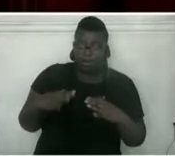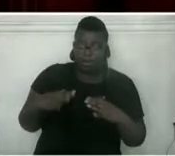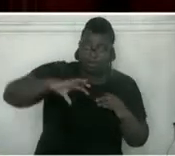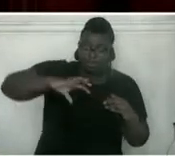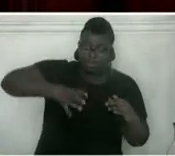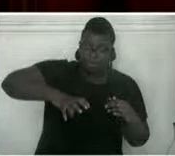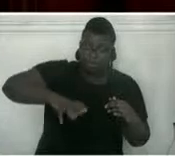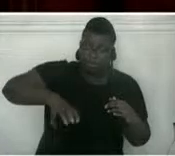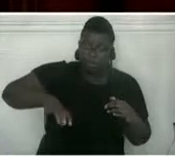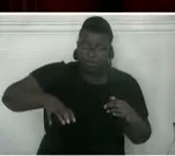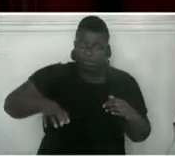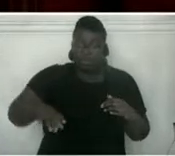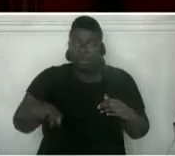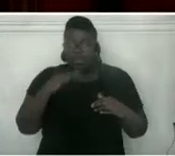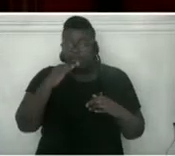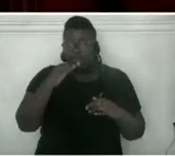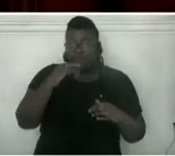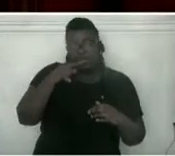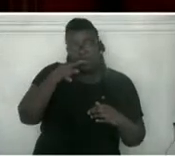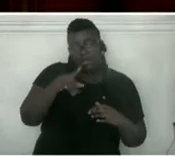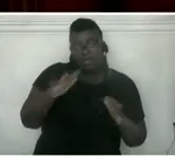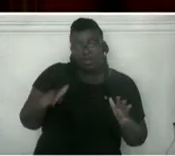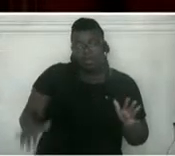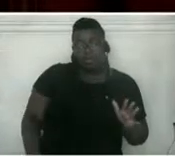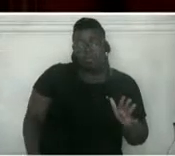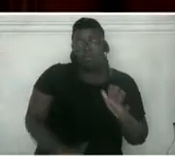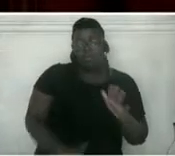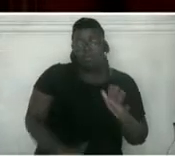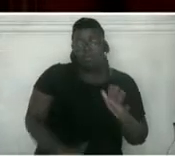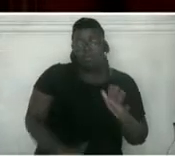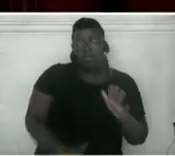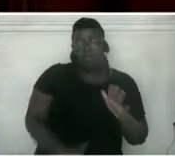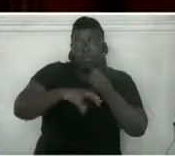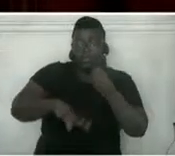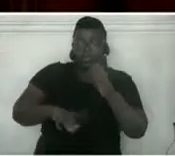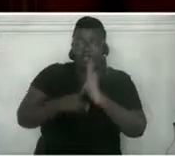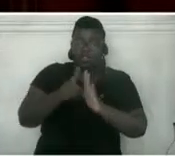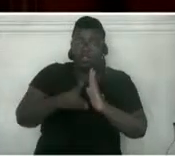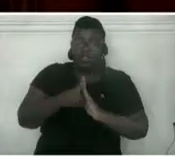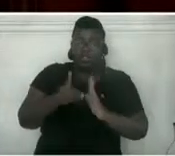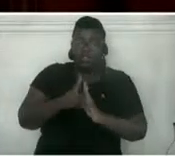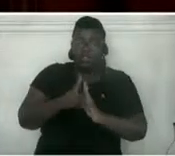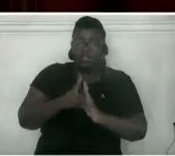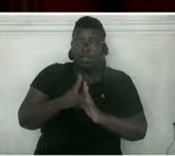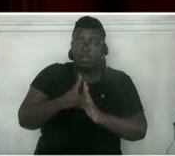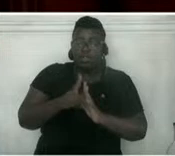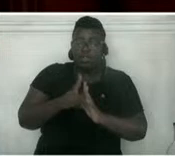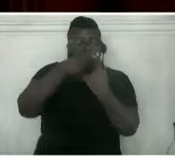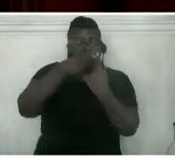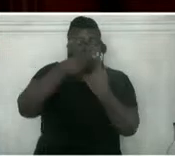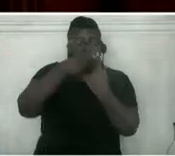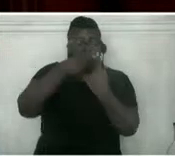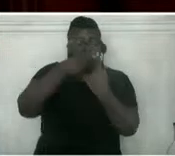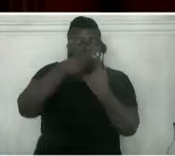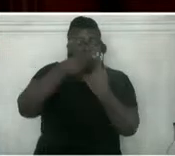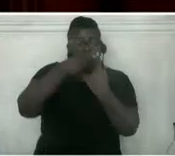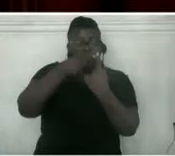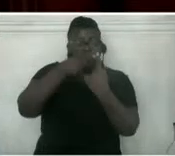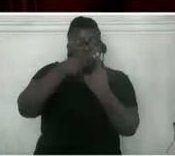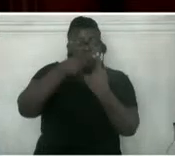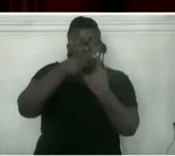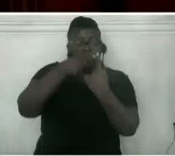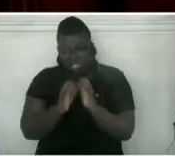precinct, which will be one of the prominent infrastructure development aimed at re-energizing the